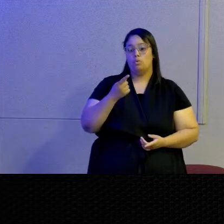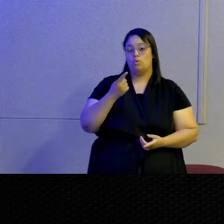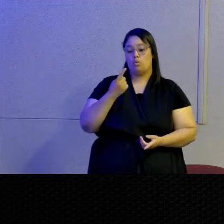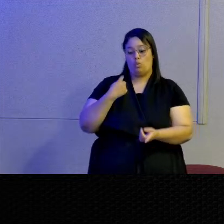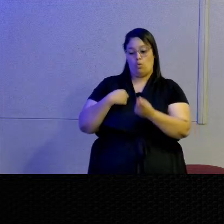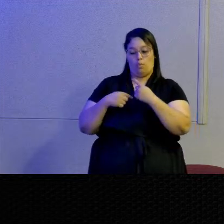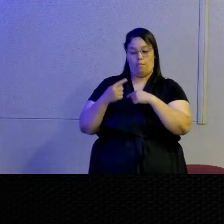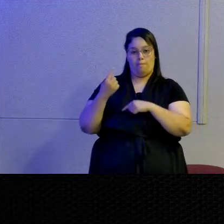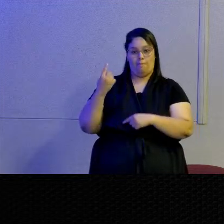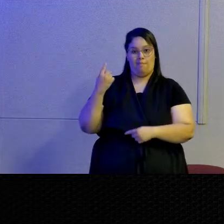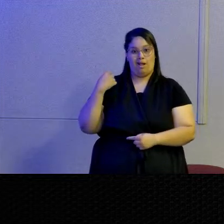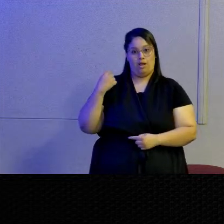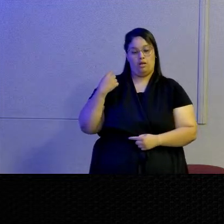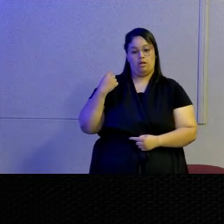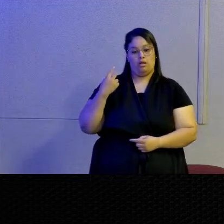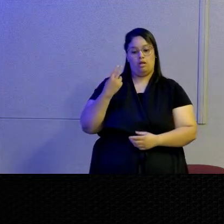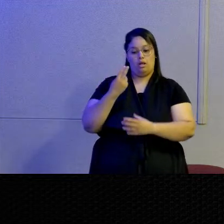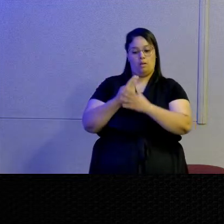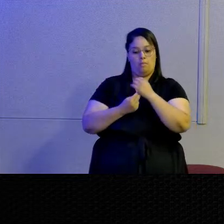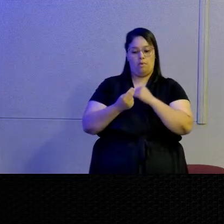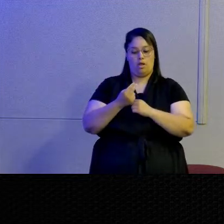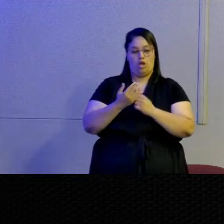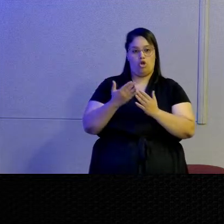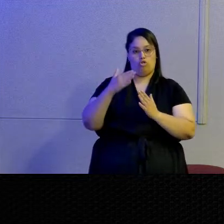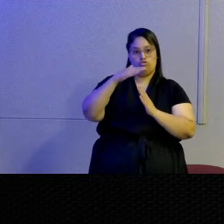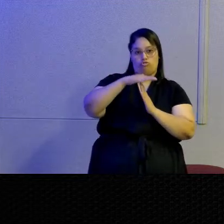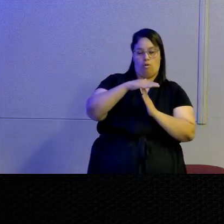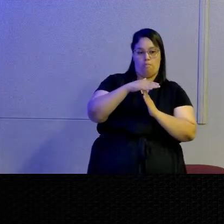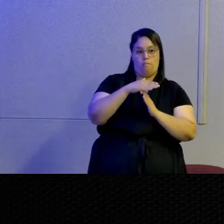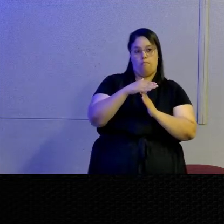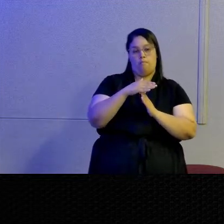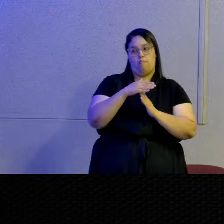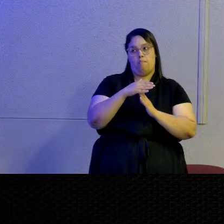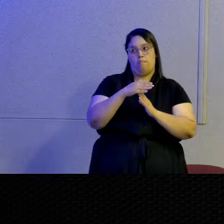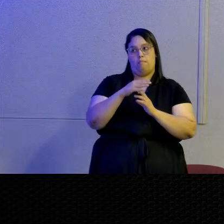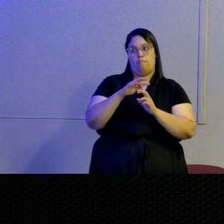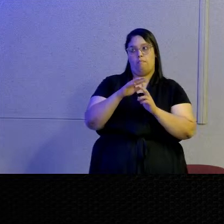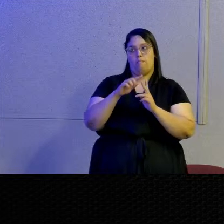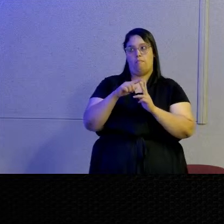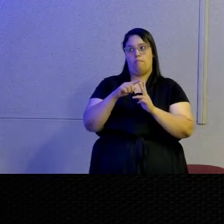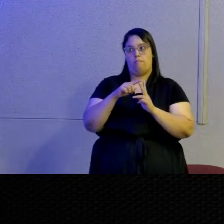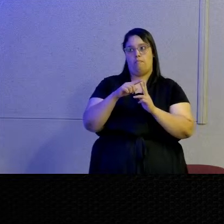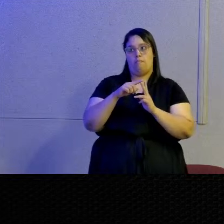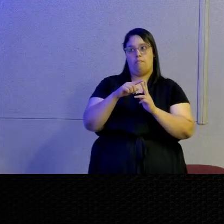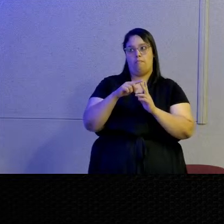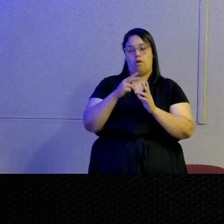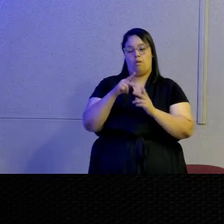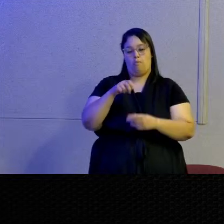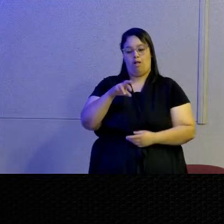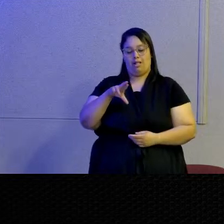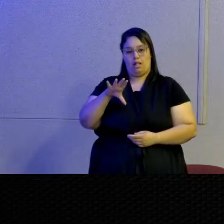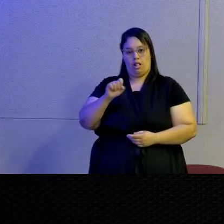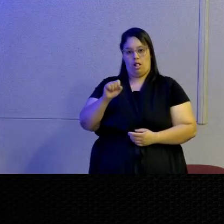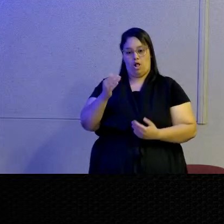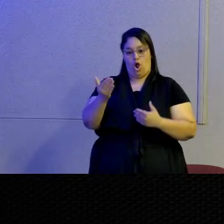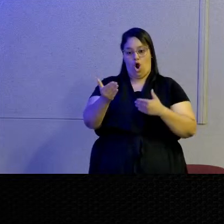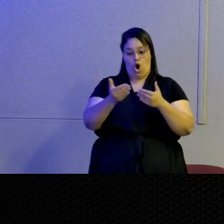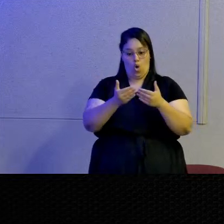to a pair of a top and anti-top particle very close to the production